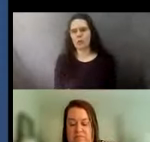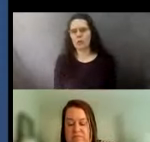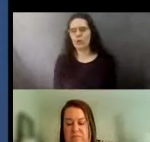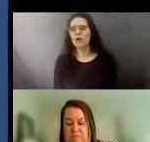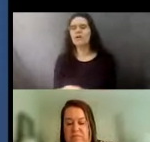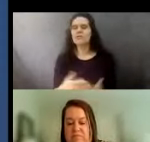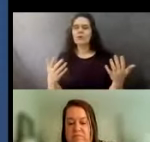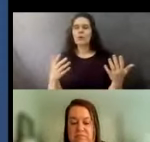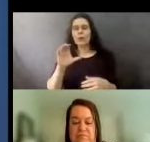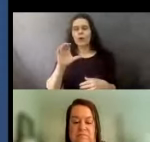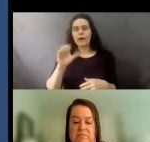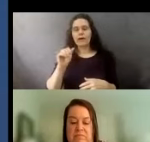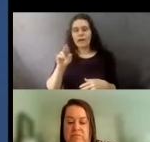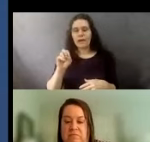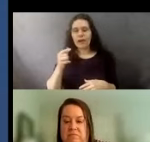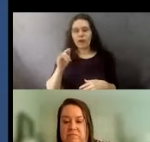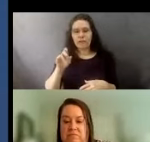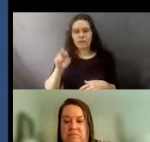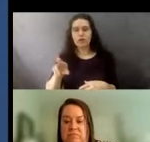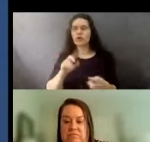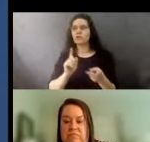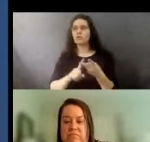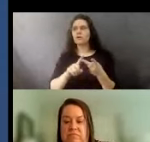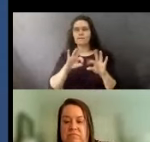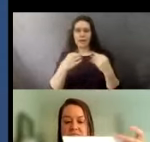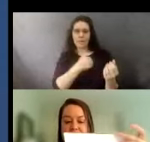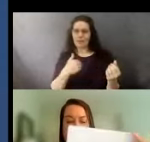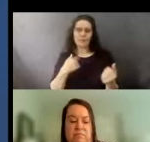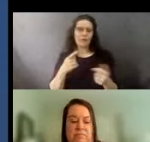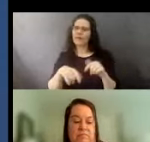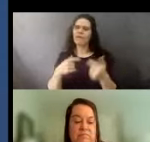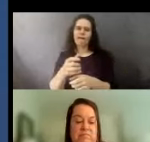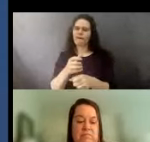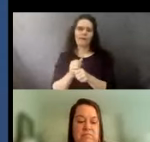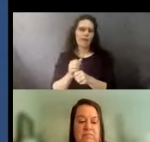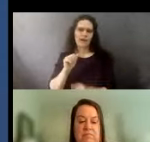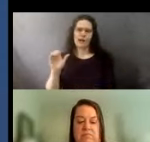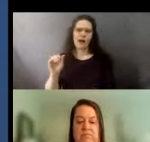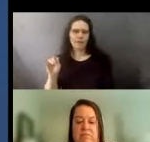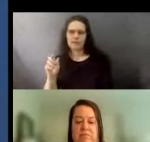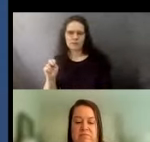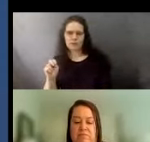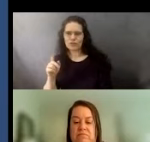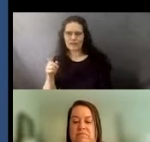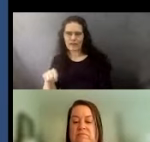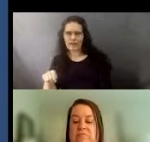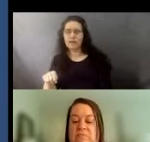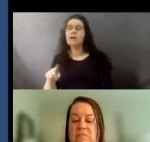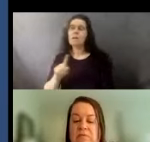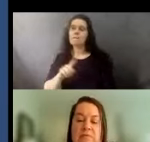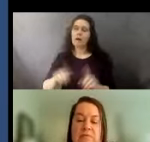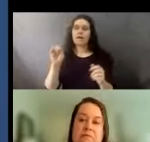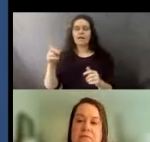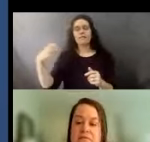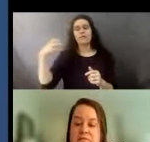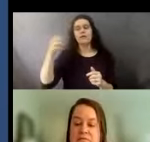not able to have accommodations. But if their employers are providing, you know, are saying, okay,